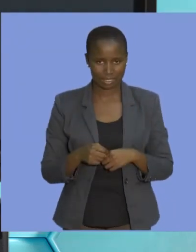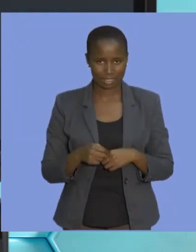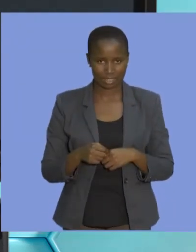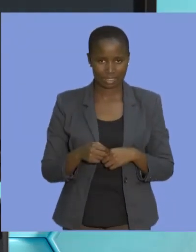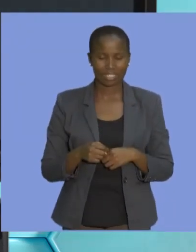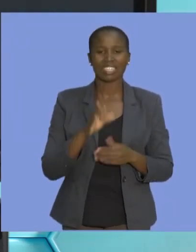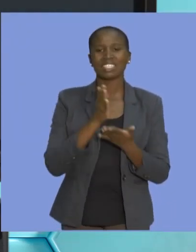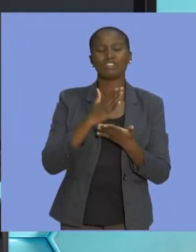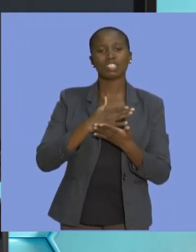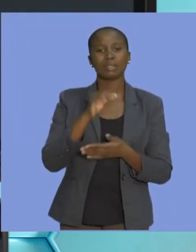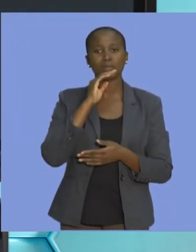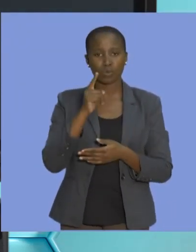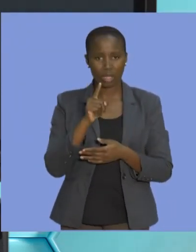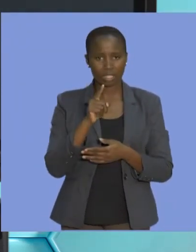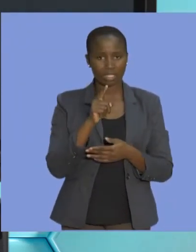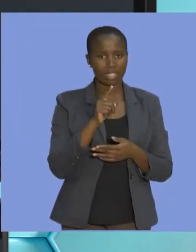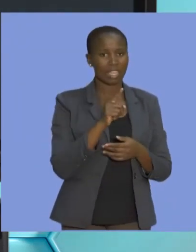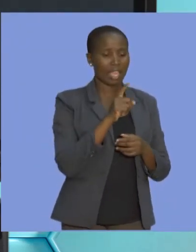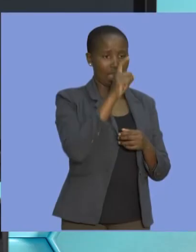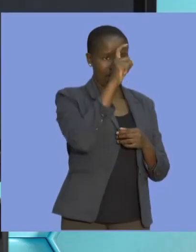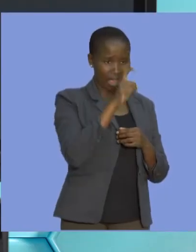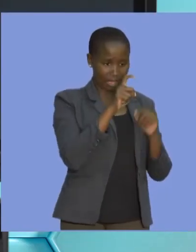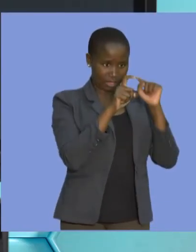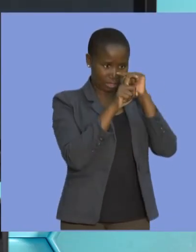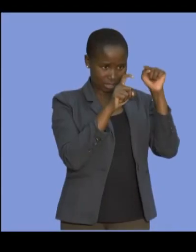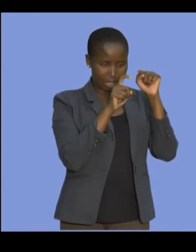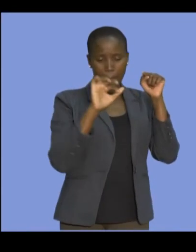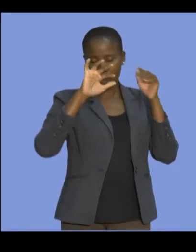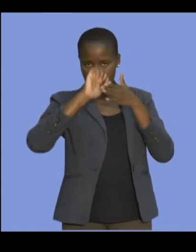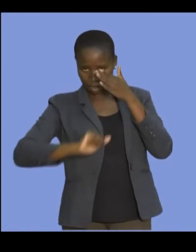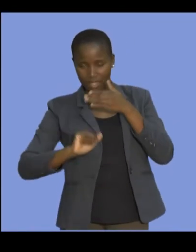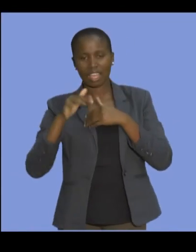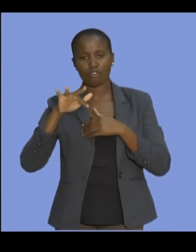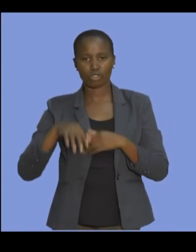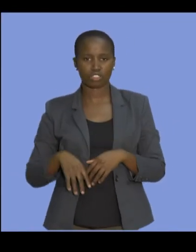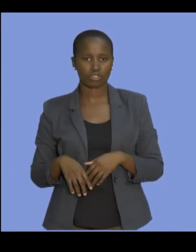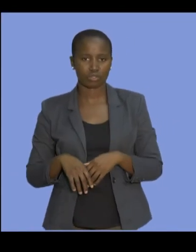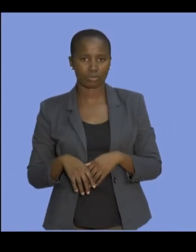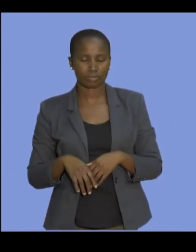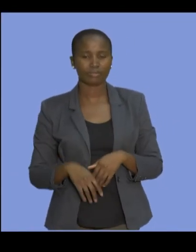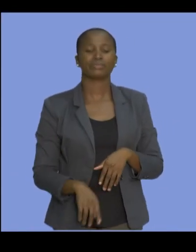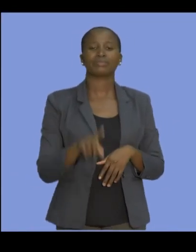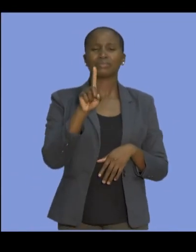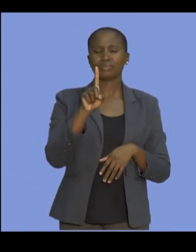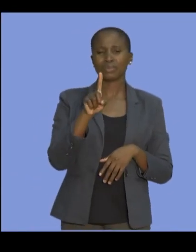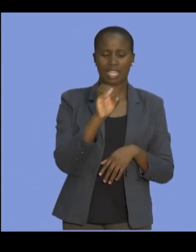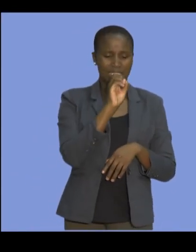deviation? Those x minus the average. So if you square, what is 0